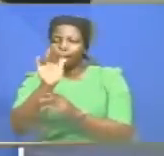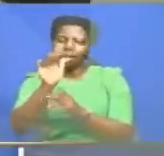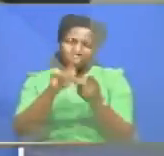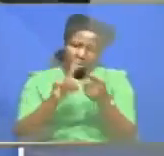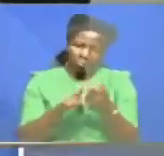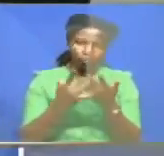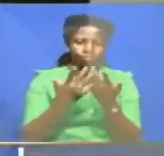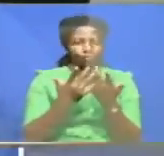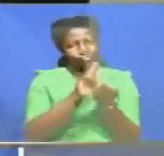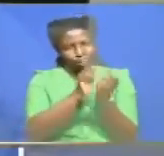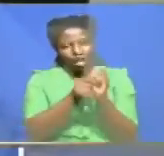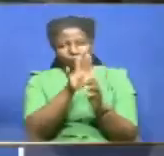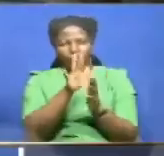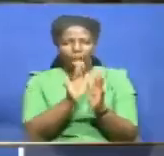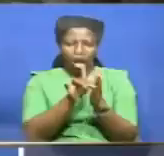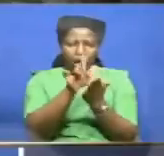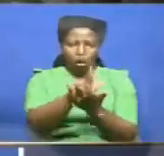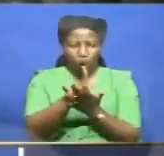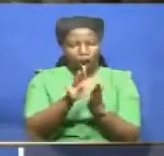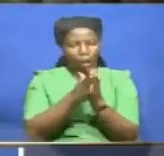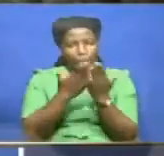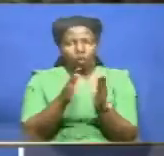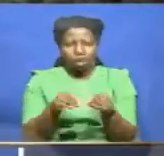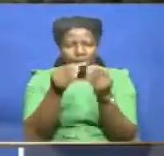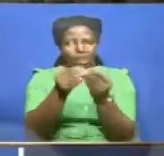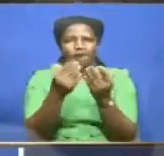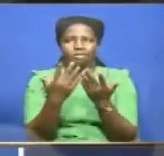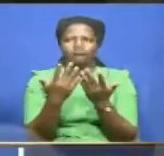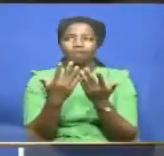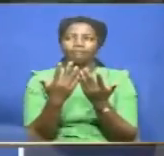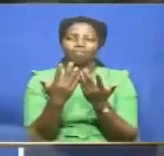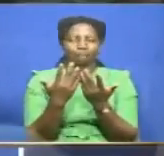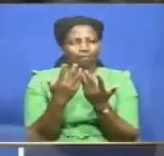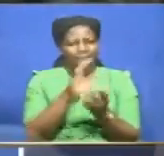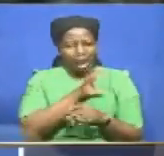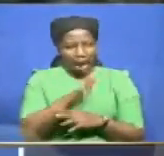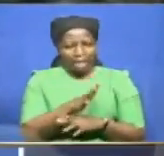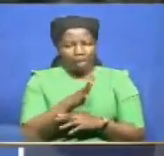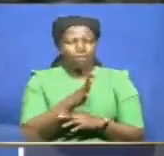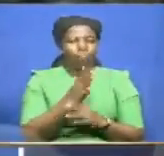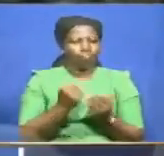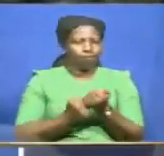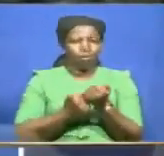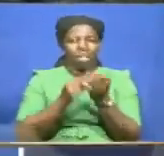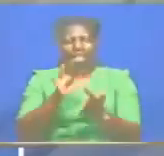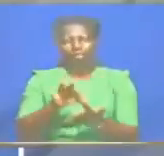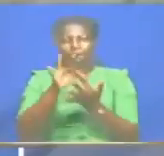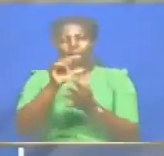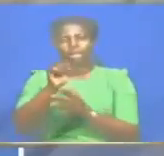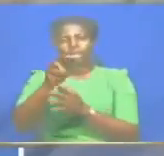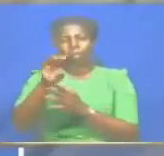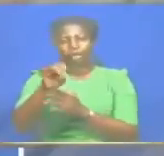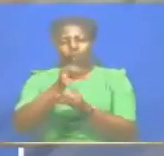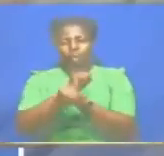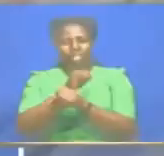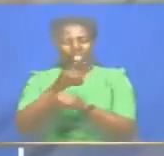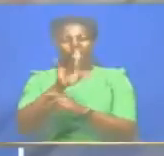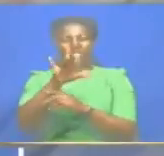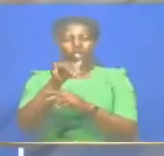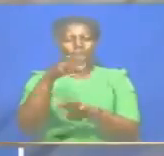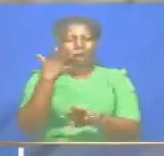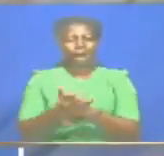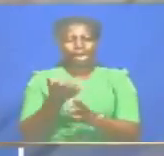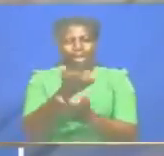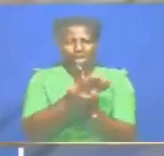their customers, especially SMEs, to cushion them from the negative effects of the pandemic has had on the economy. To appreciate